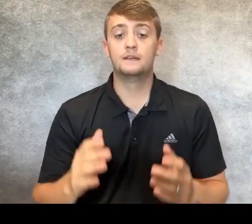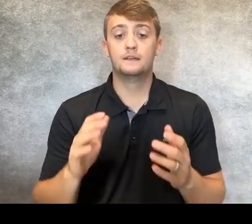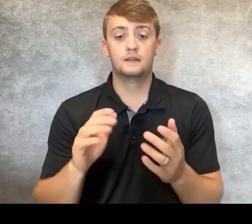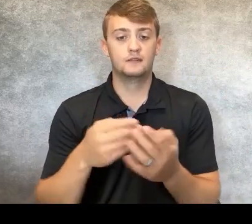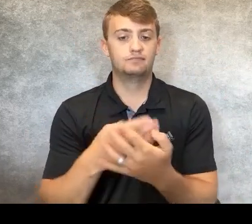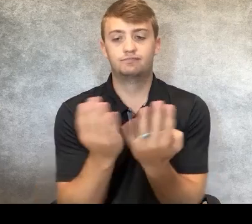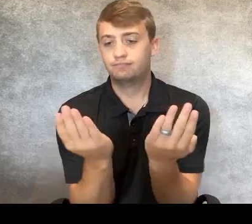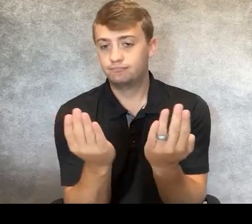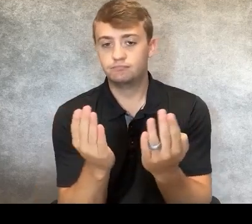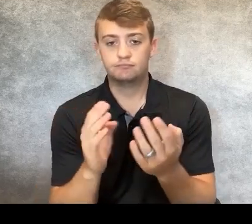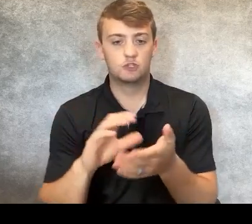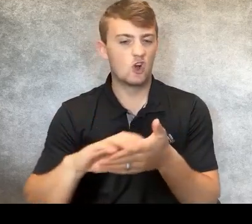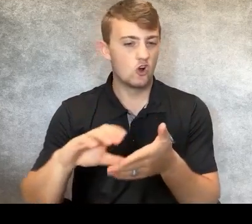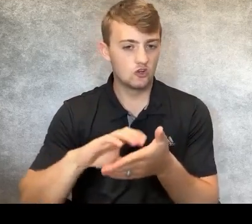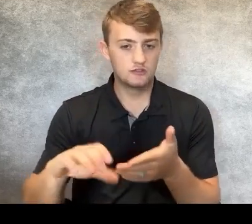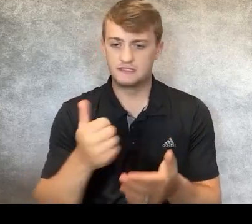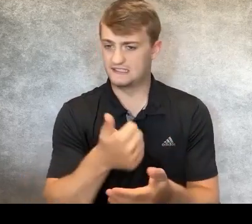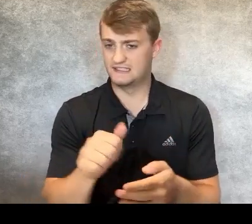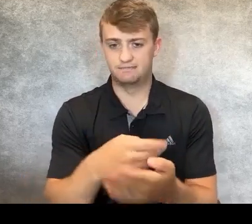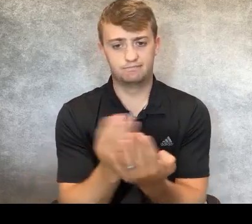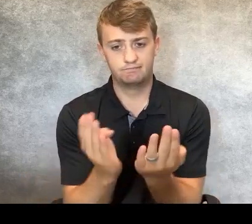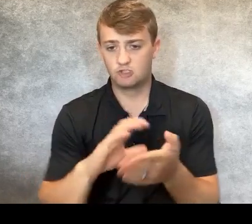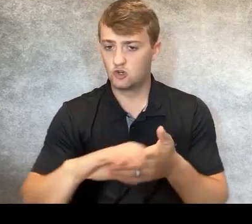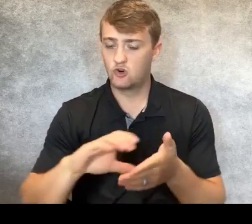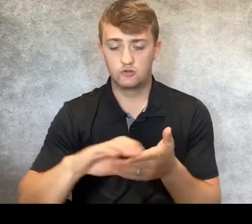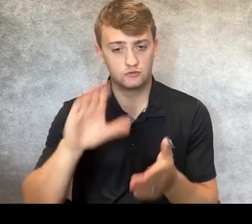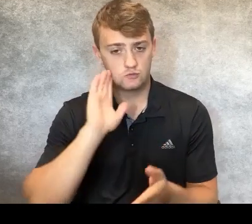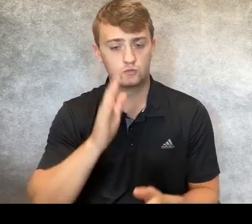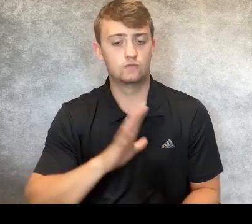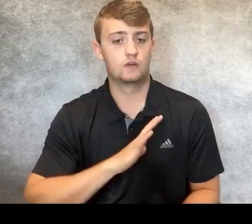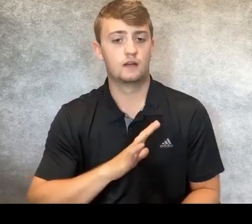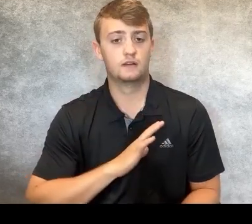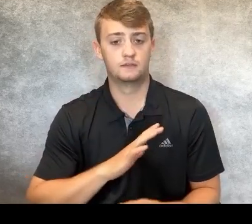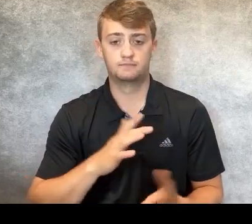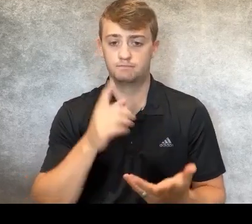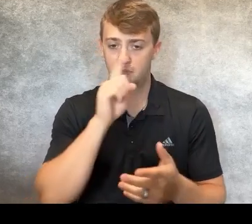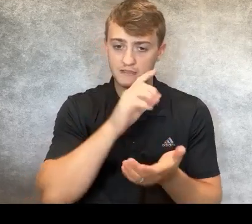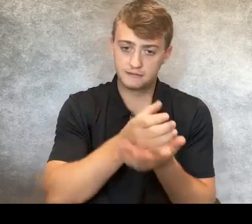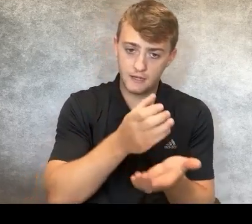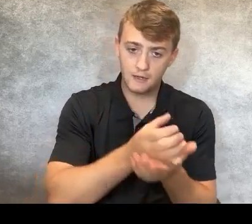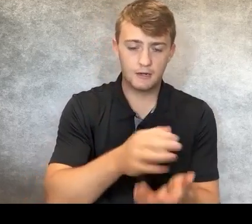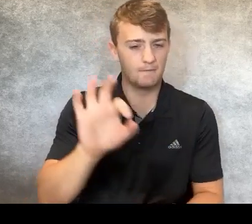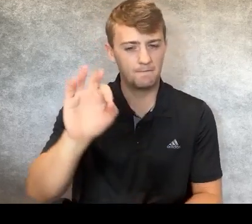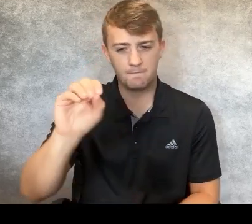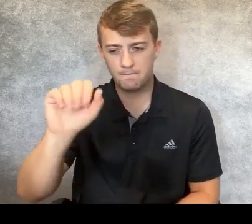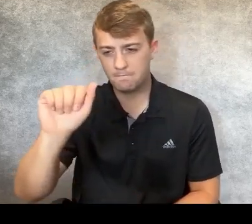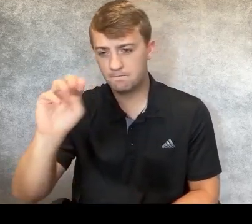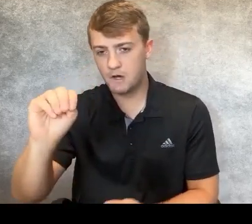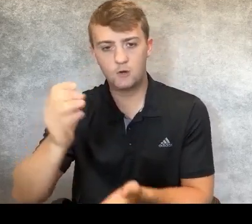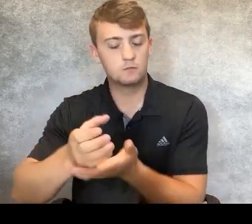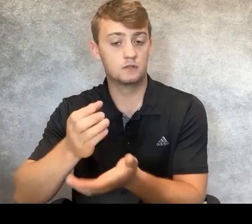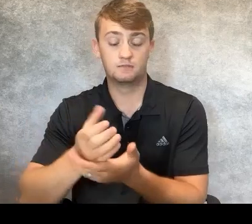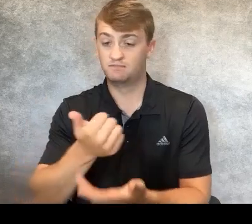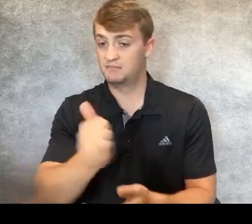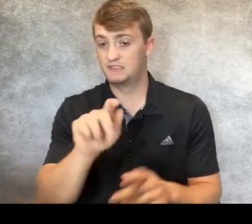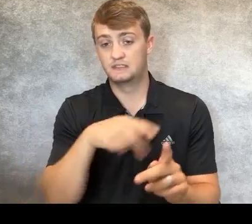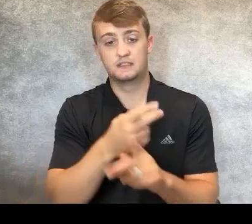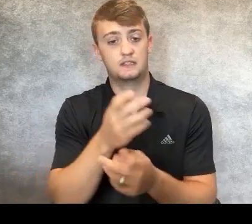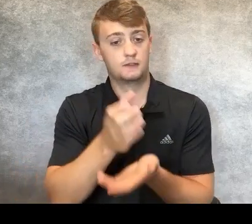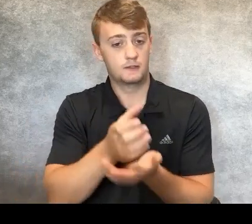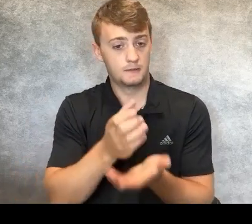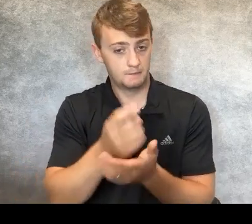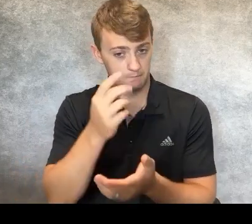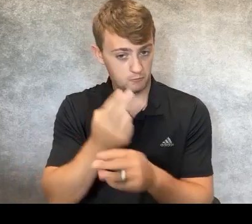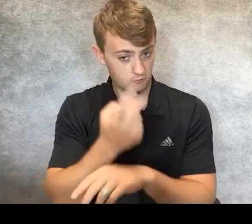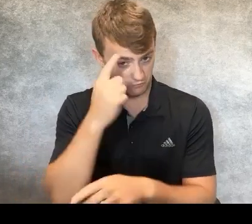a deck of cards. Any deck of cards will work. Plastic cups or foam cups, any kind of cup used